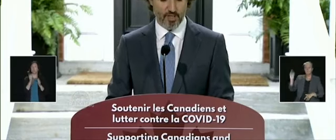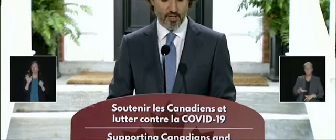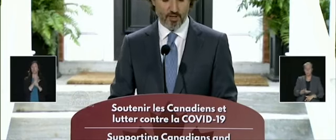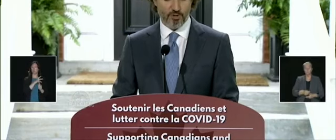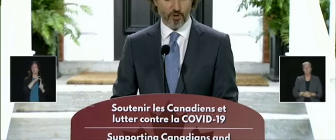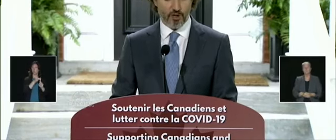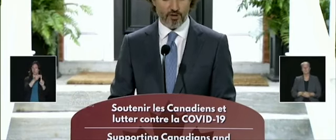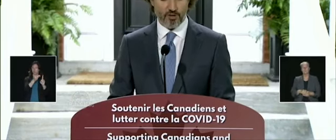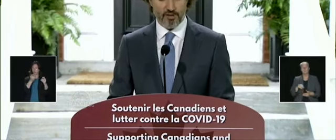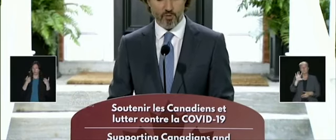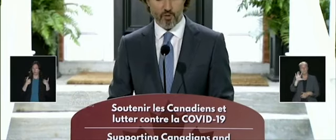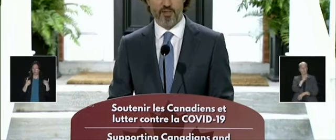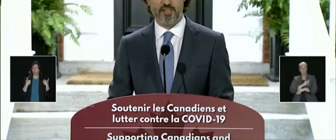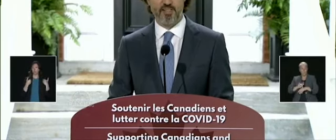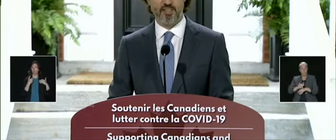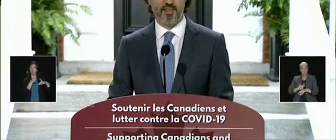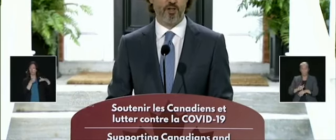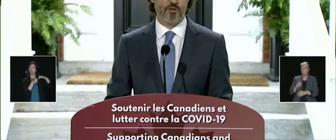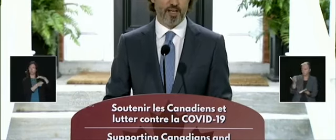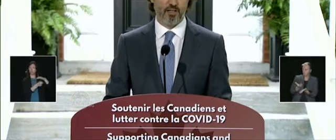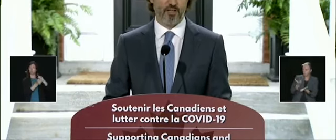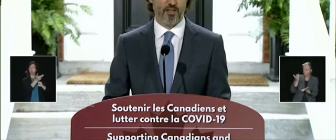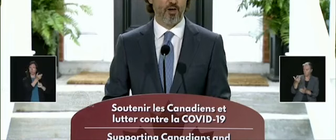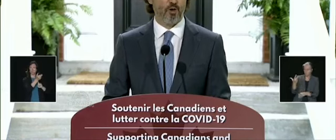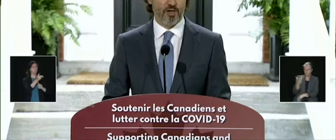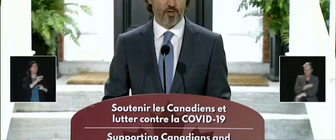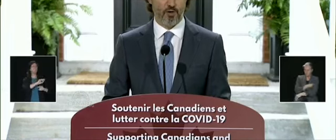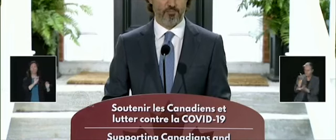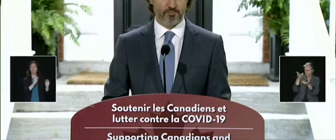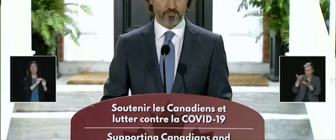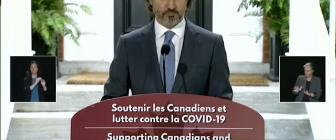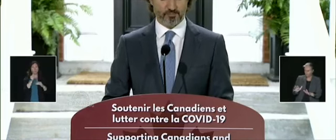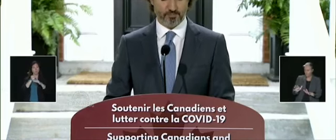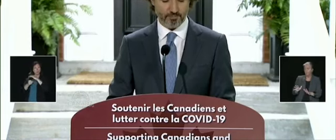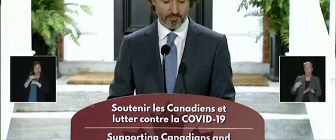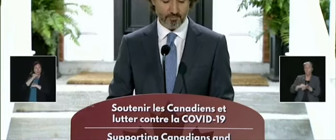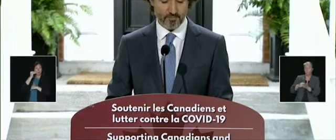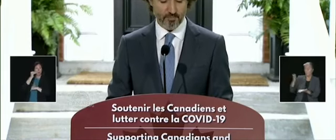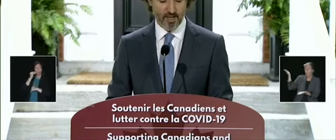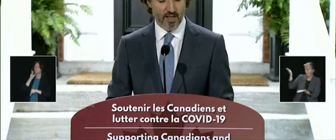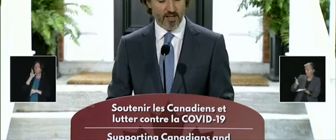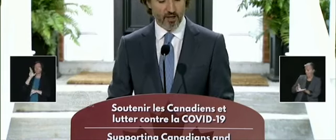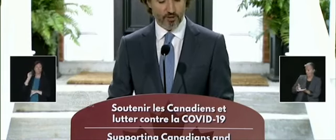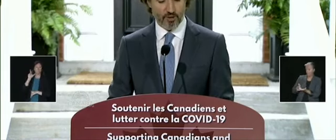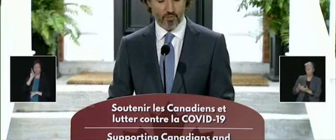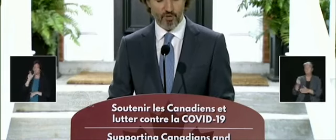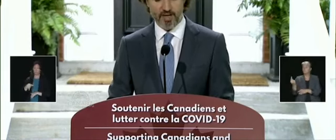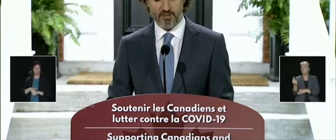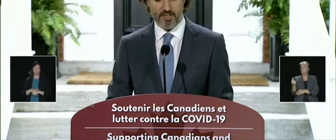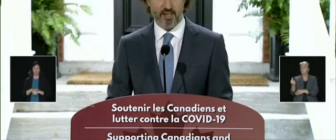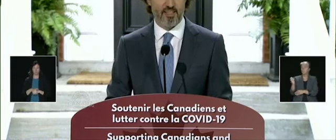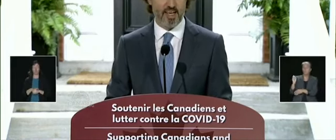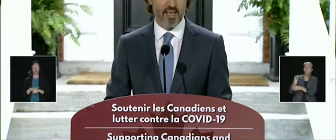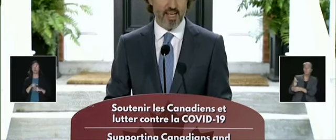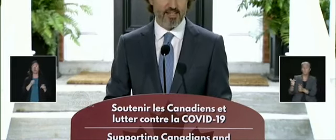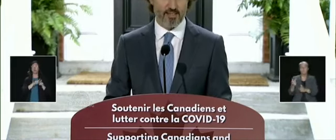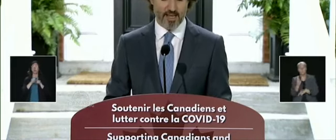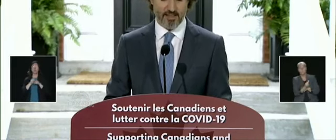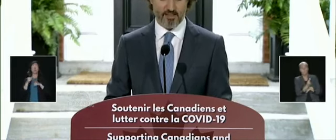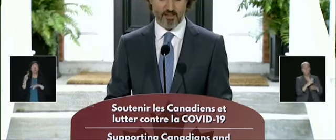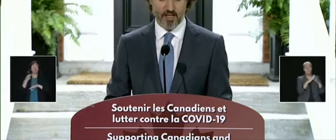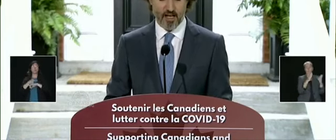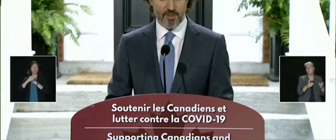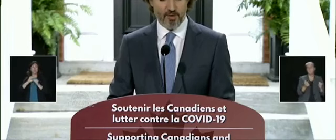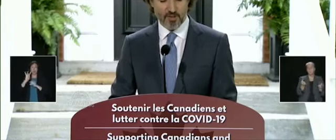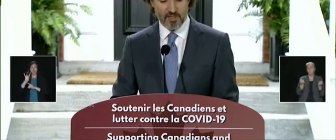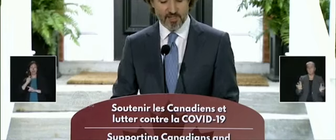vaccination will no longer have to quarantine at a hotel or at home. They also won't have to take a day 8